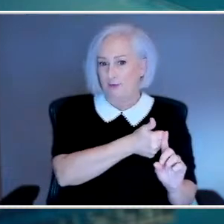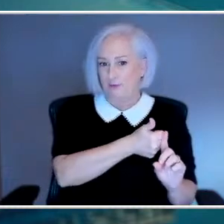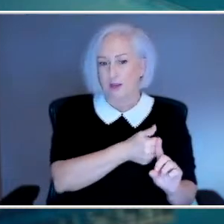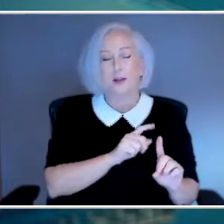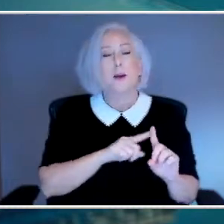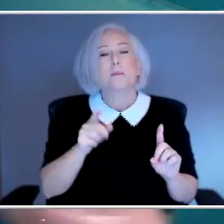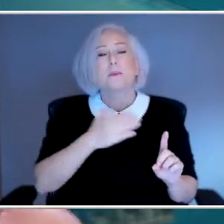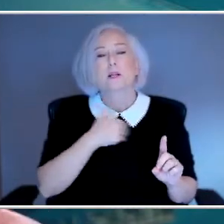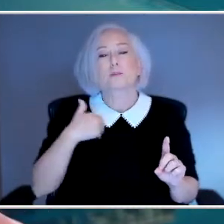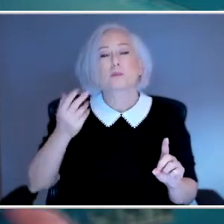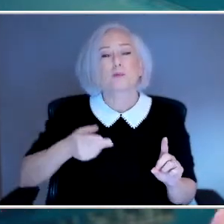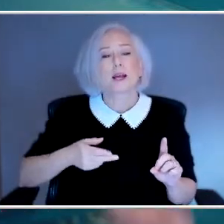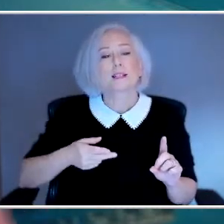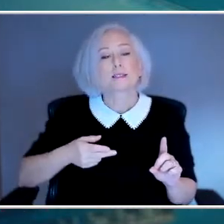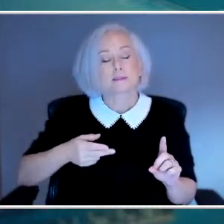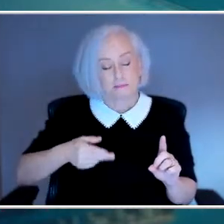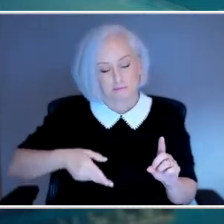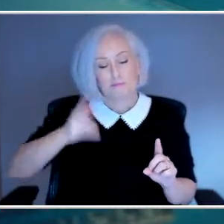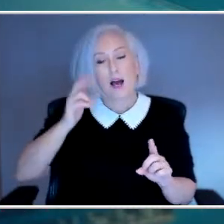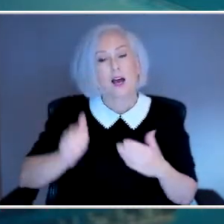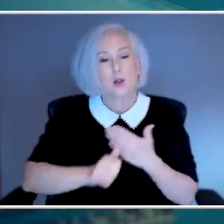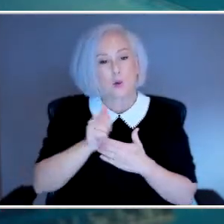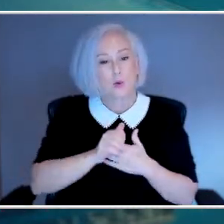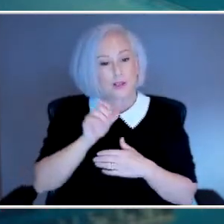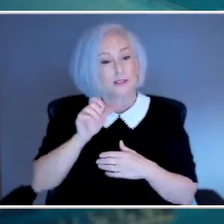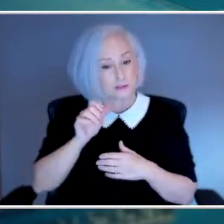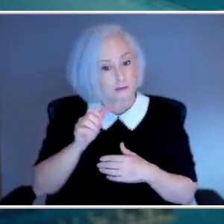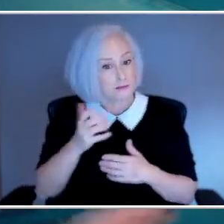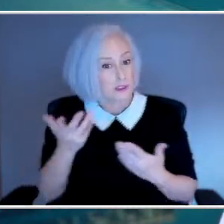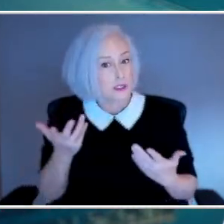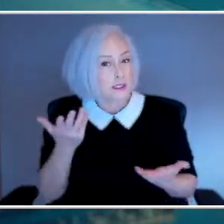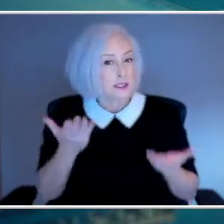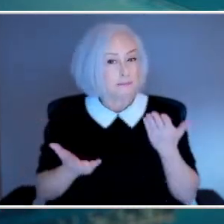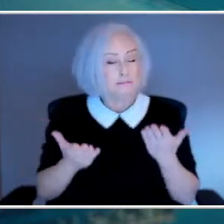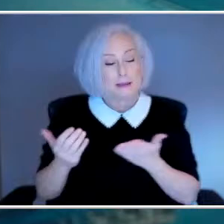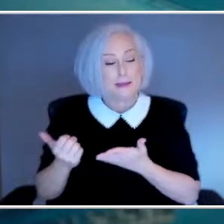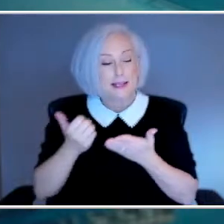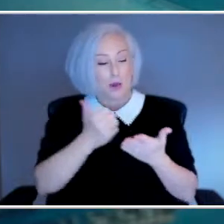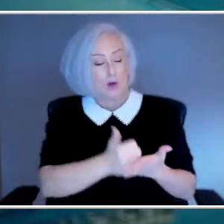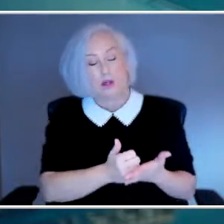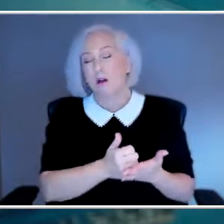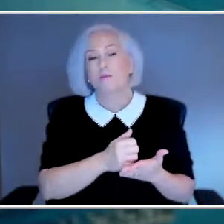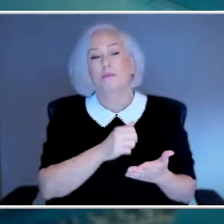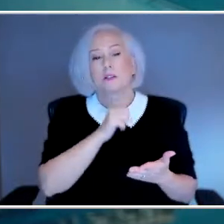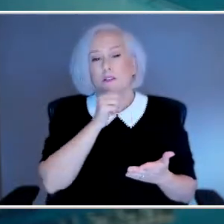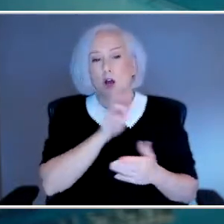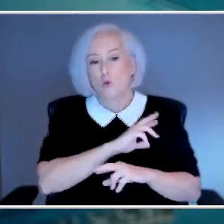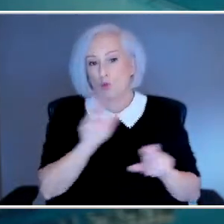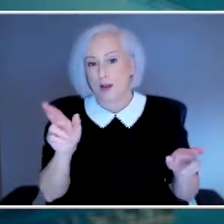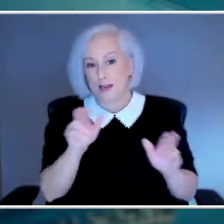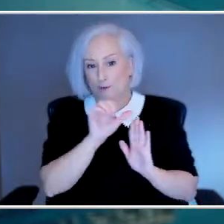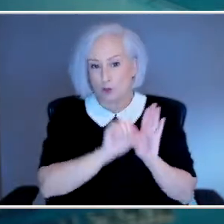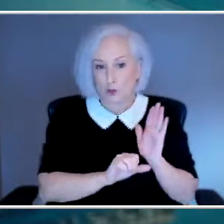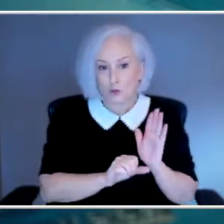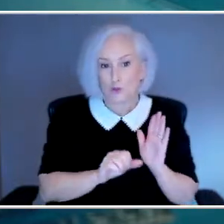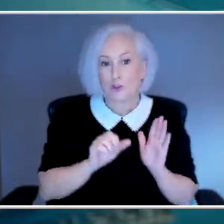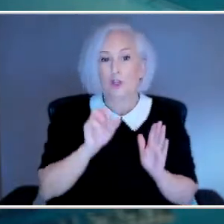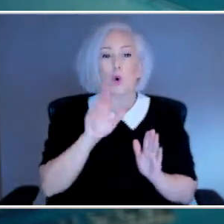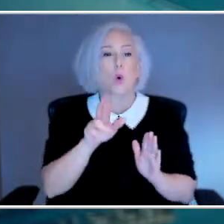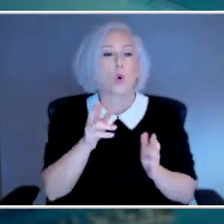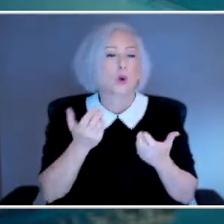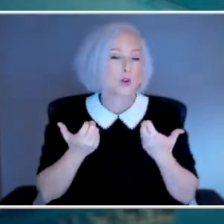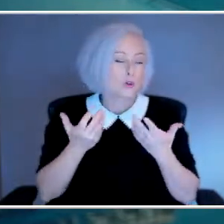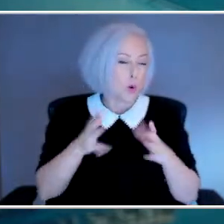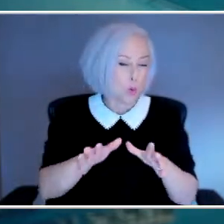cancer prevention team that helps people who are not quite ready for surgery, or maybe are not interested in surgery, be followed a little bit closer. That could be more